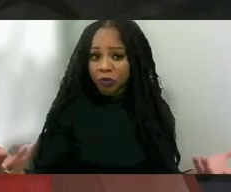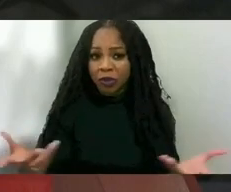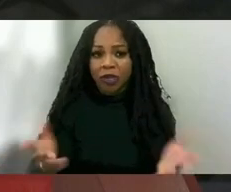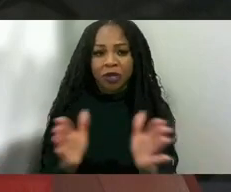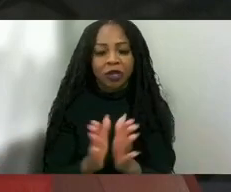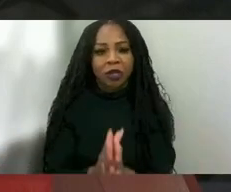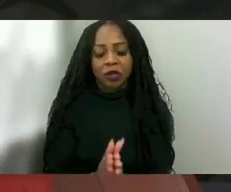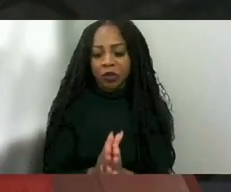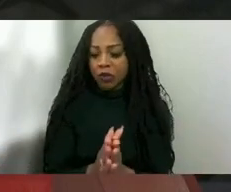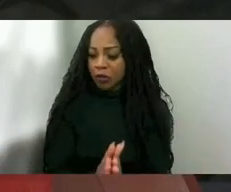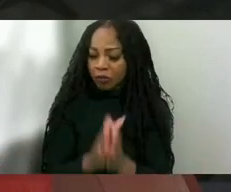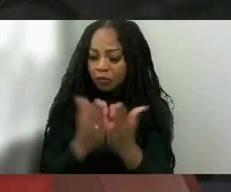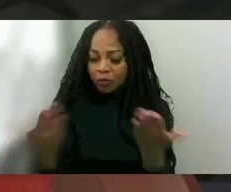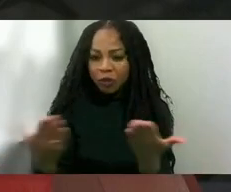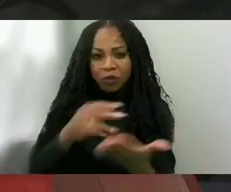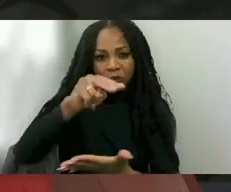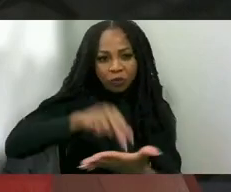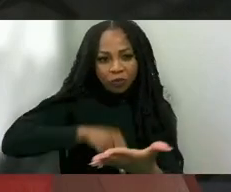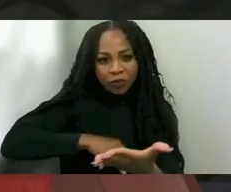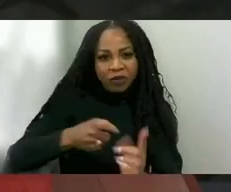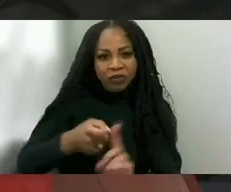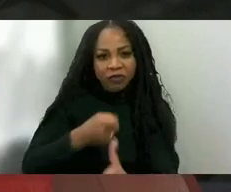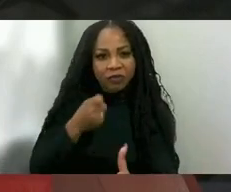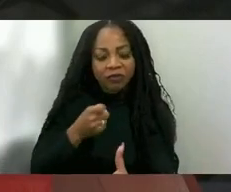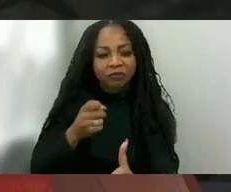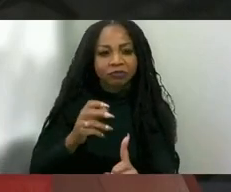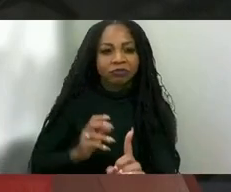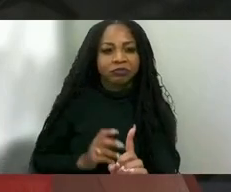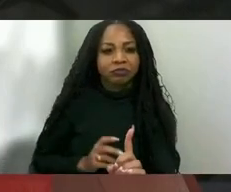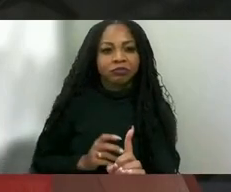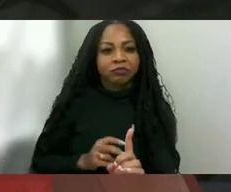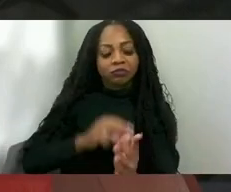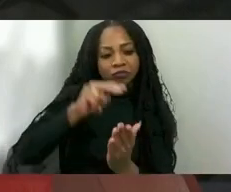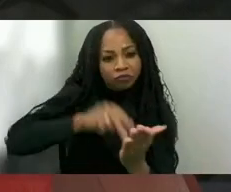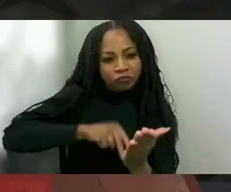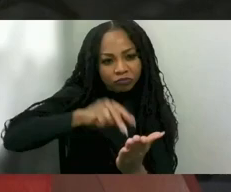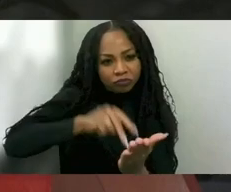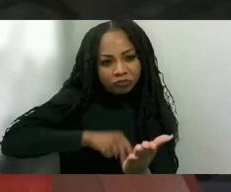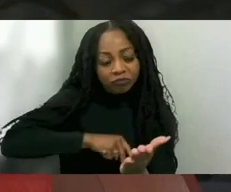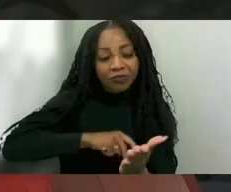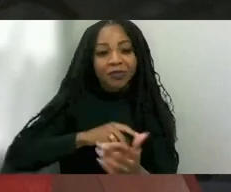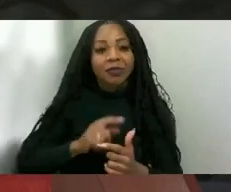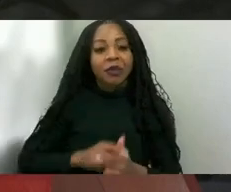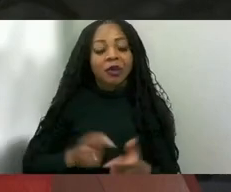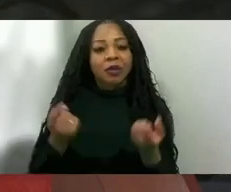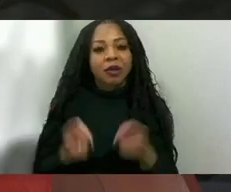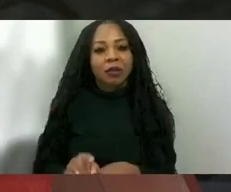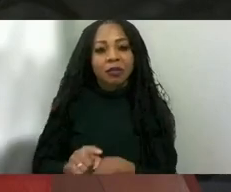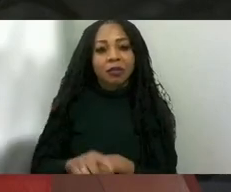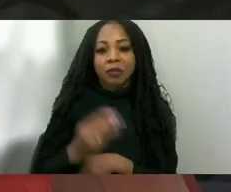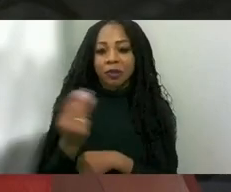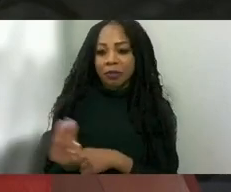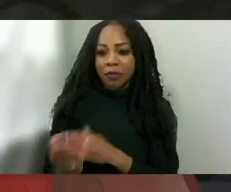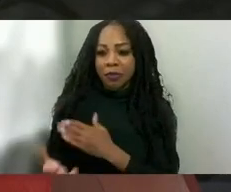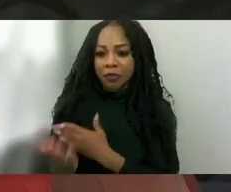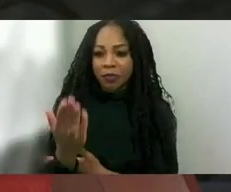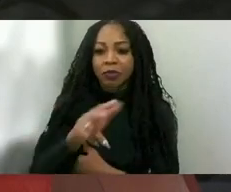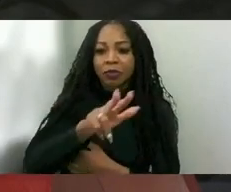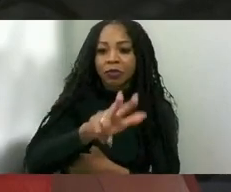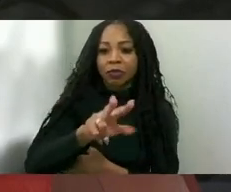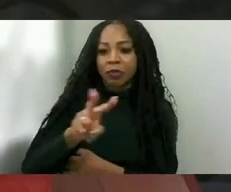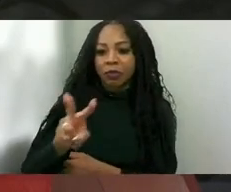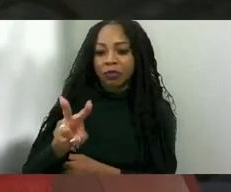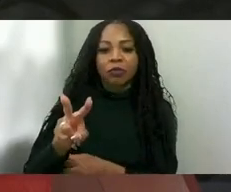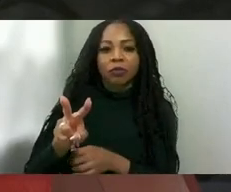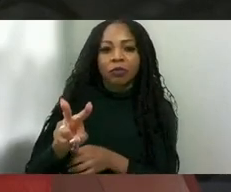Sainte. Monday morning, there were 32 students lined up. The teacher began to